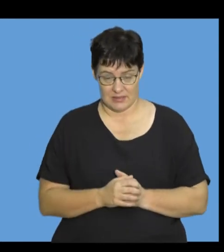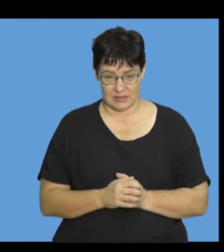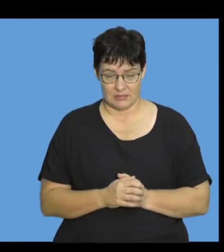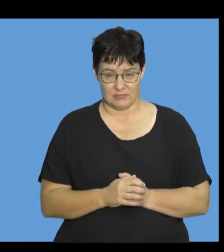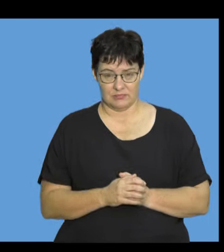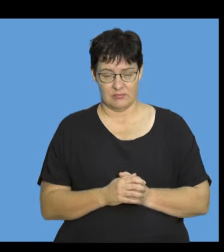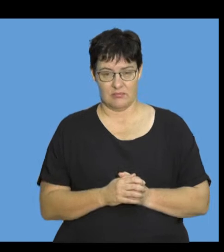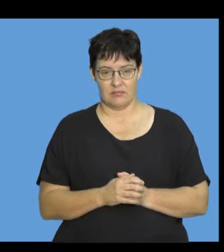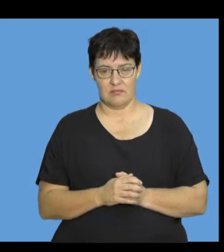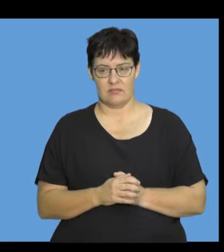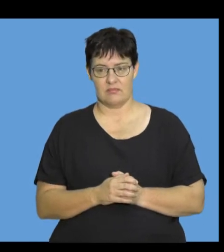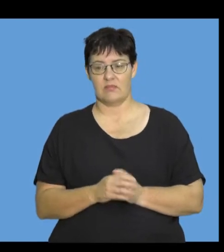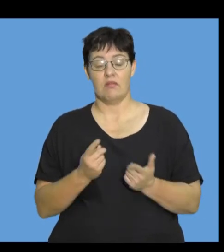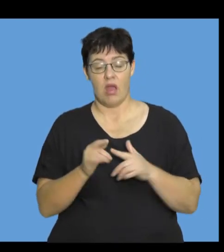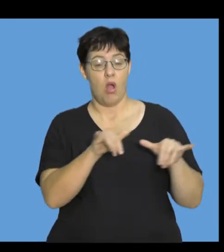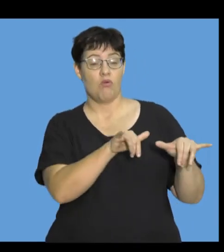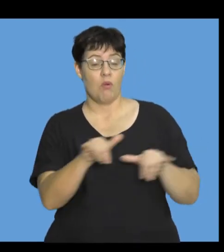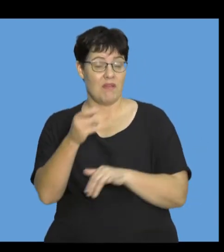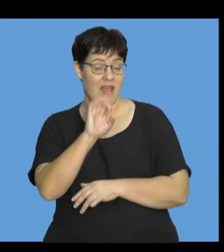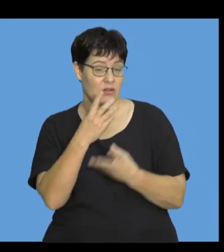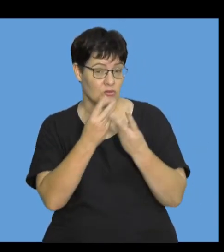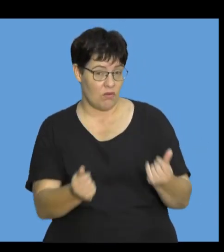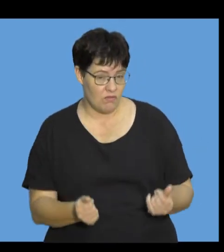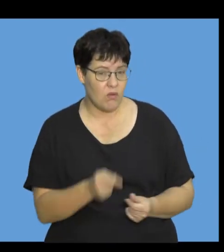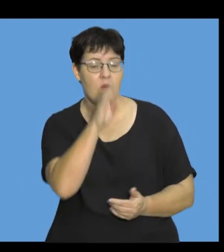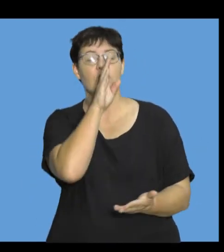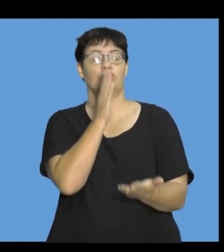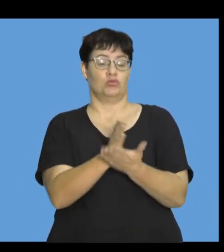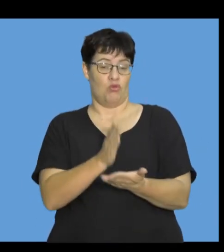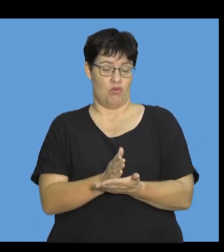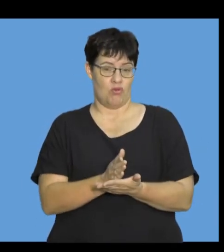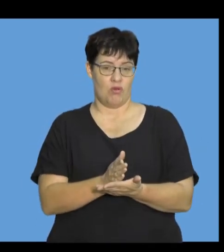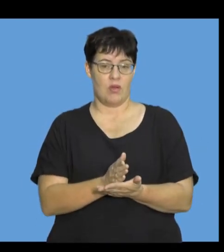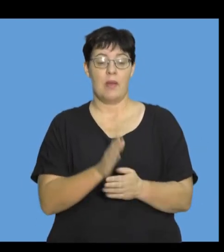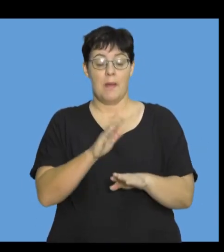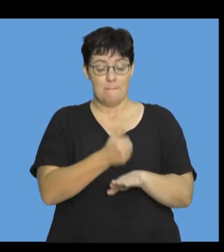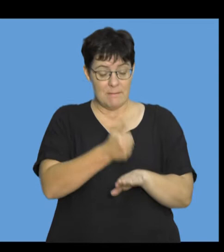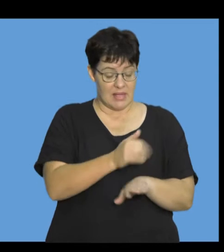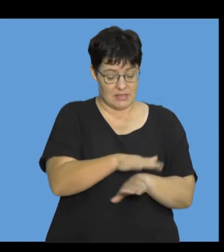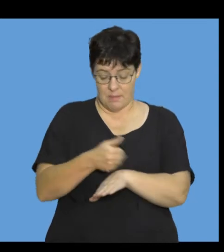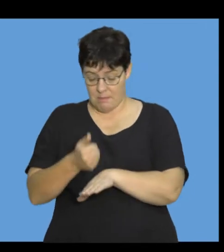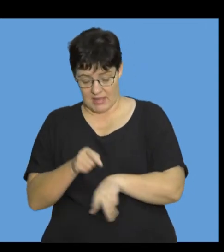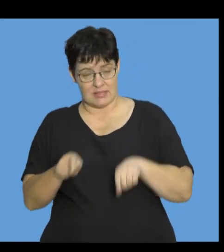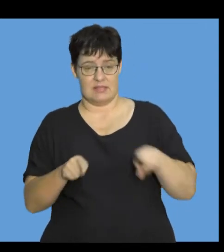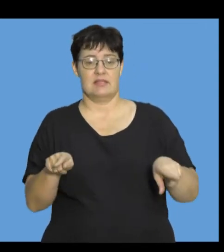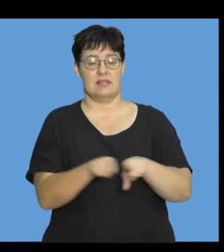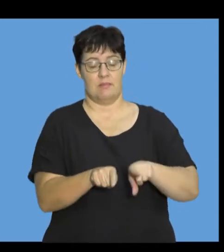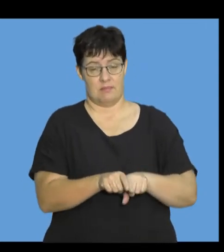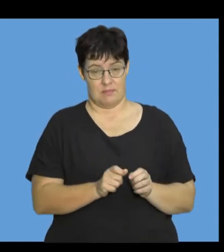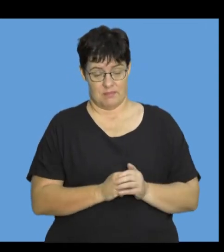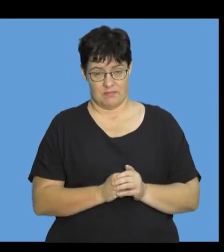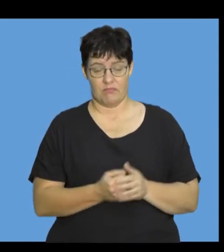Now, when solving using the common factor, make sure that first your bases are the same. What